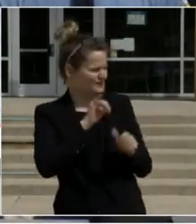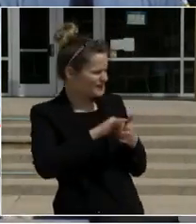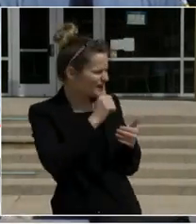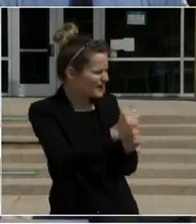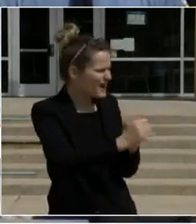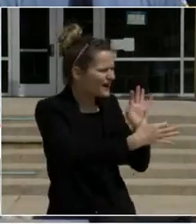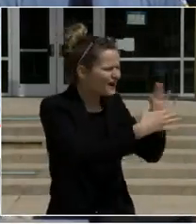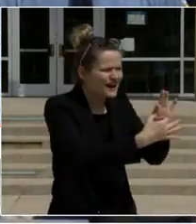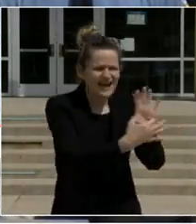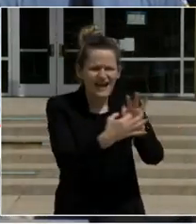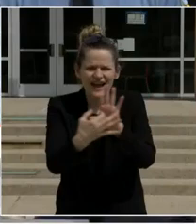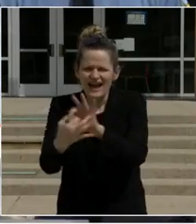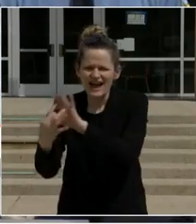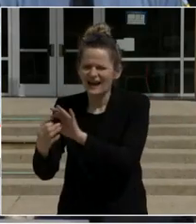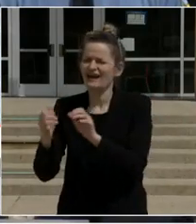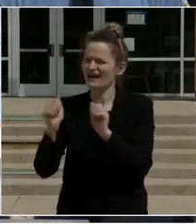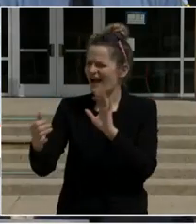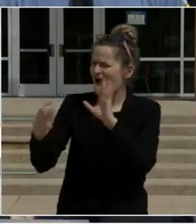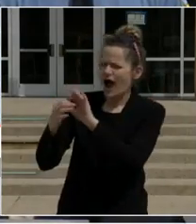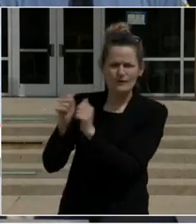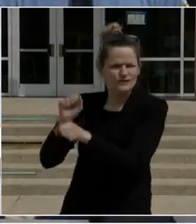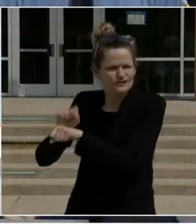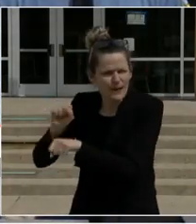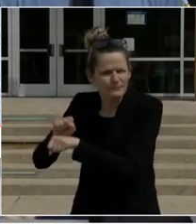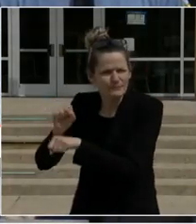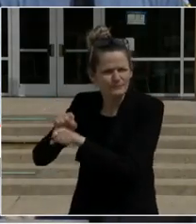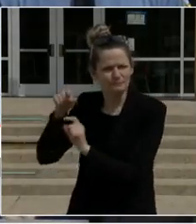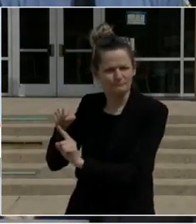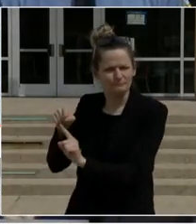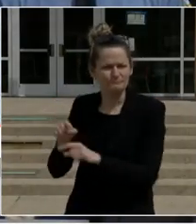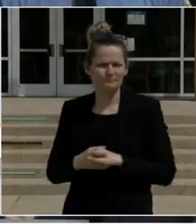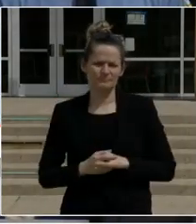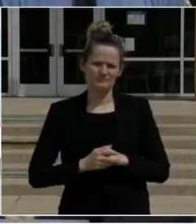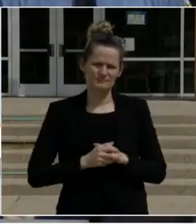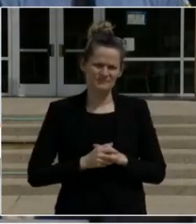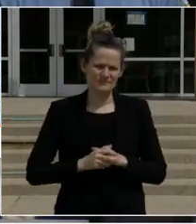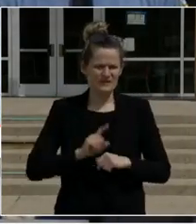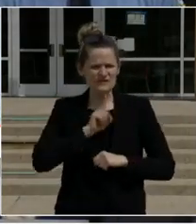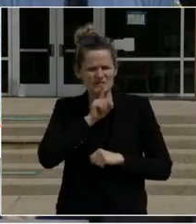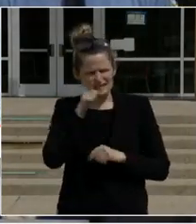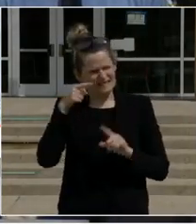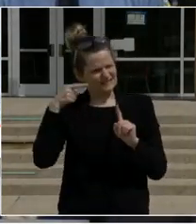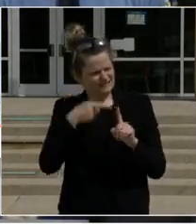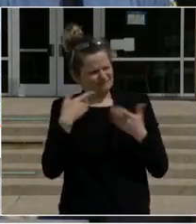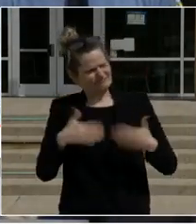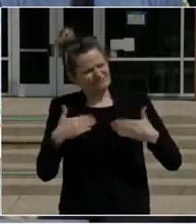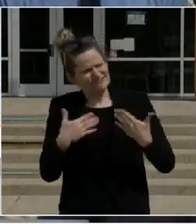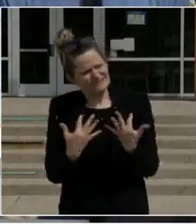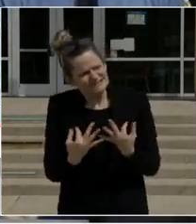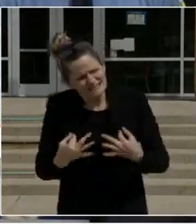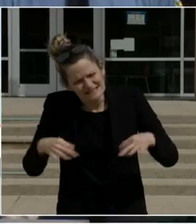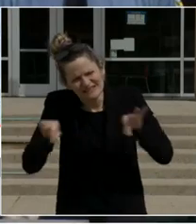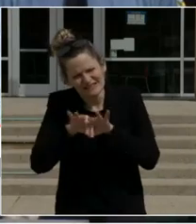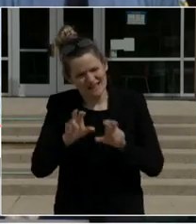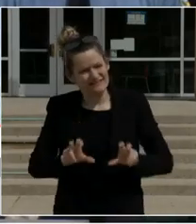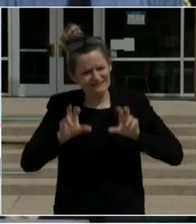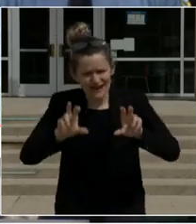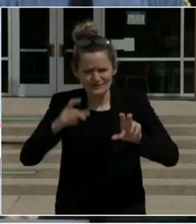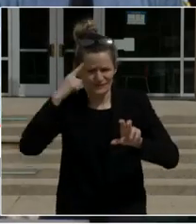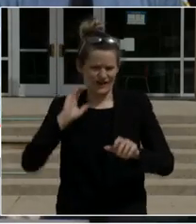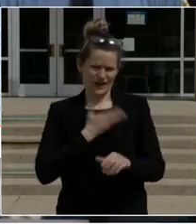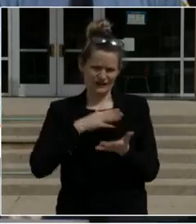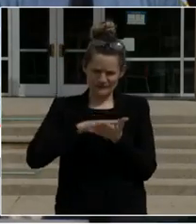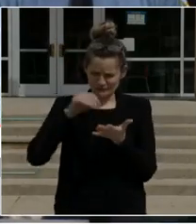paying jobs. It makes significant investments in our students and schools, and I'm delighted that we're going to